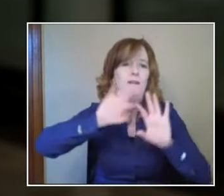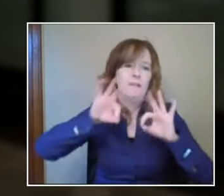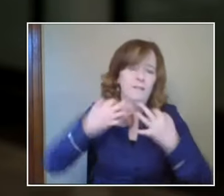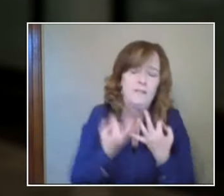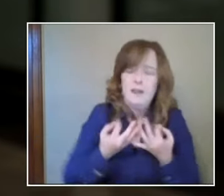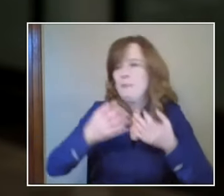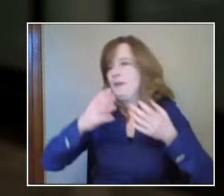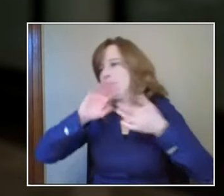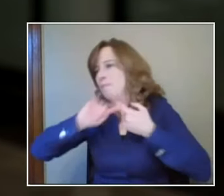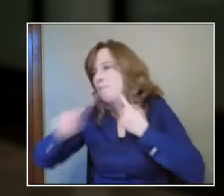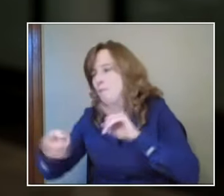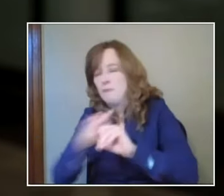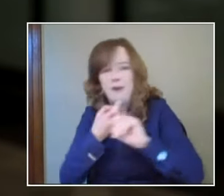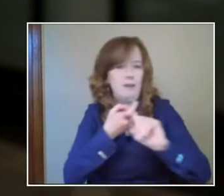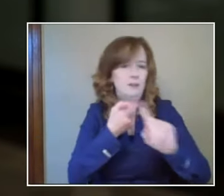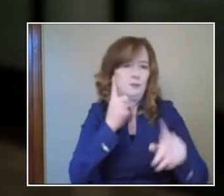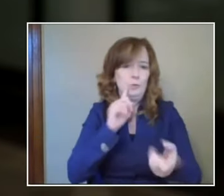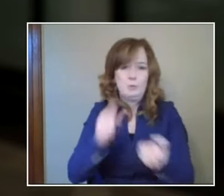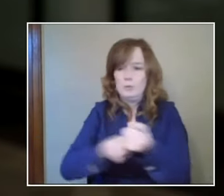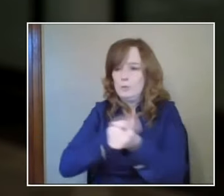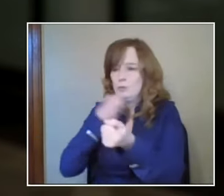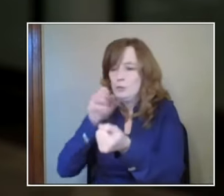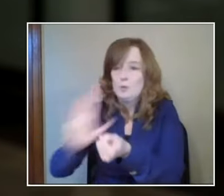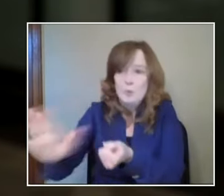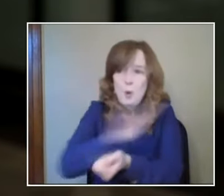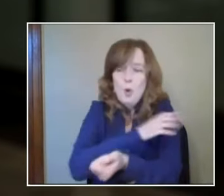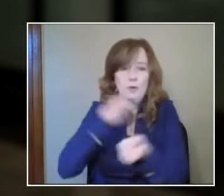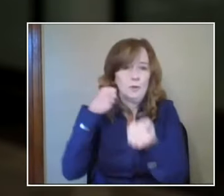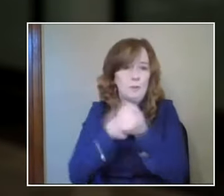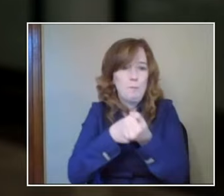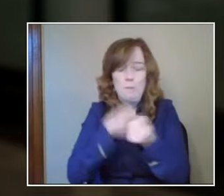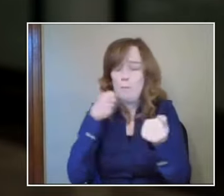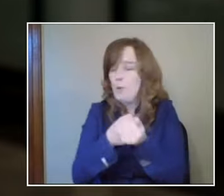support was critical to the successes we celebrate today,